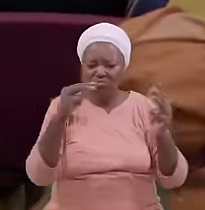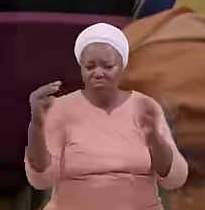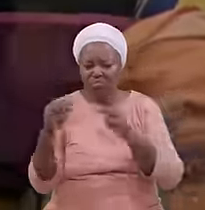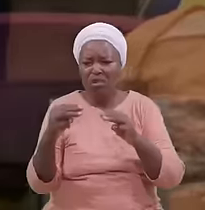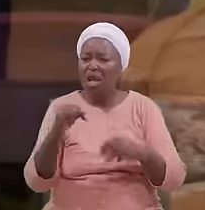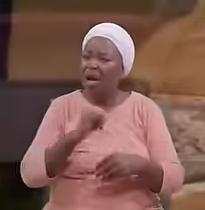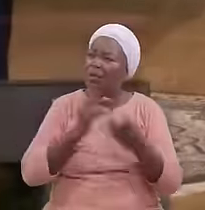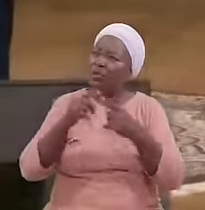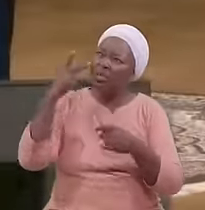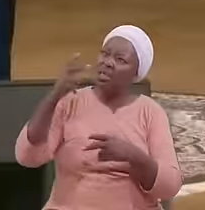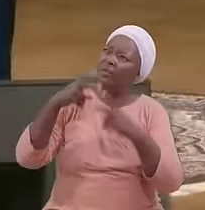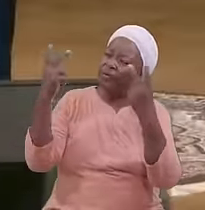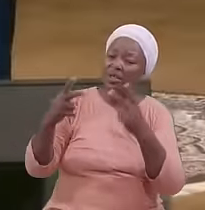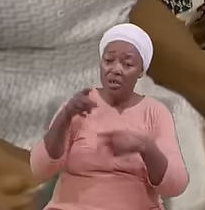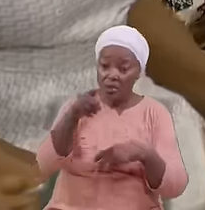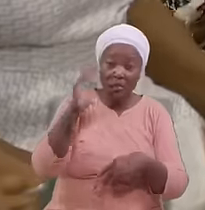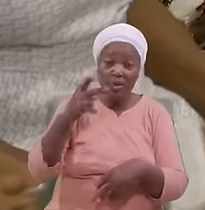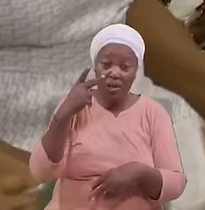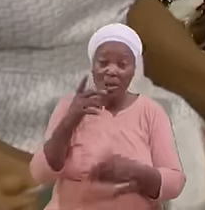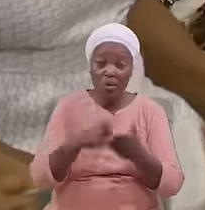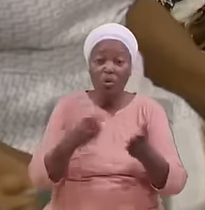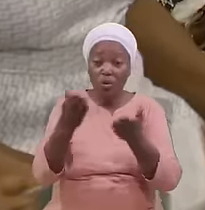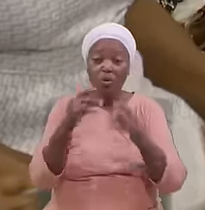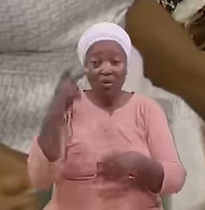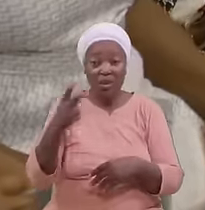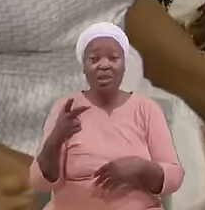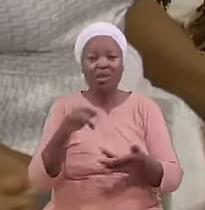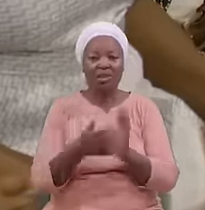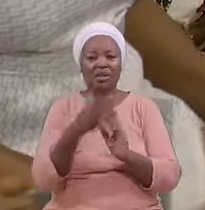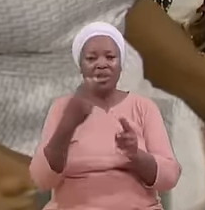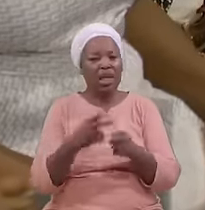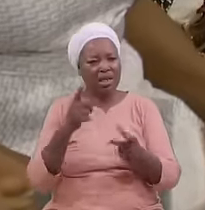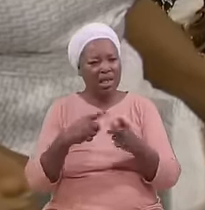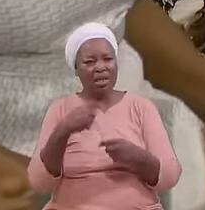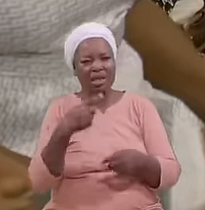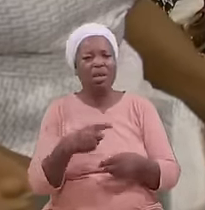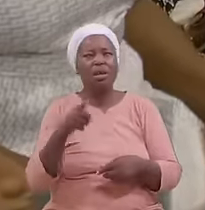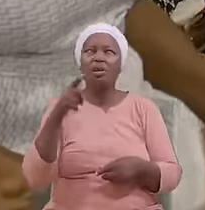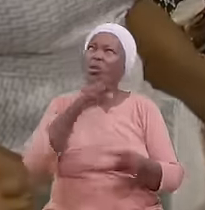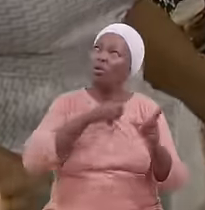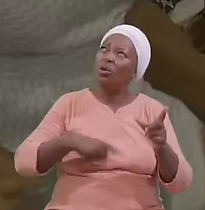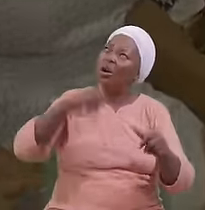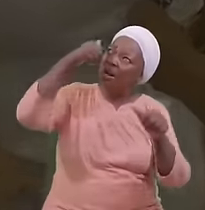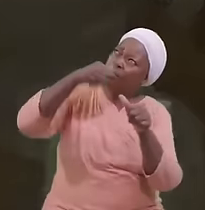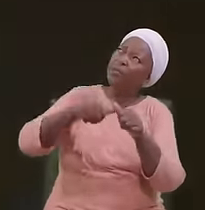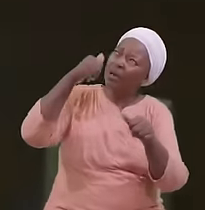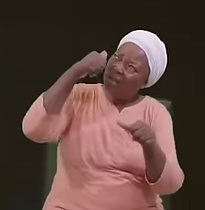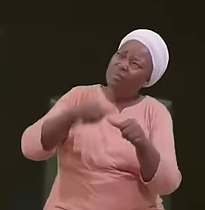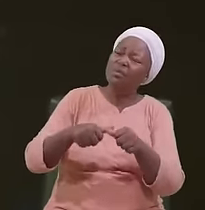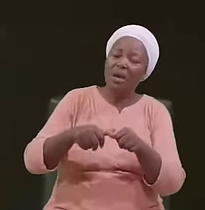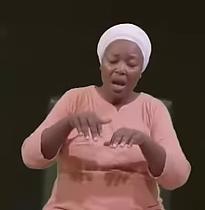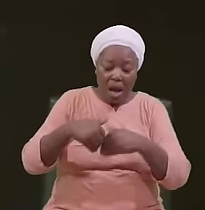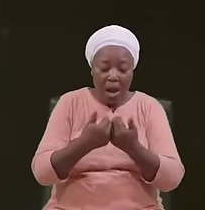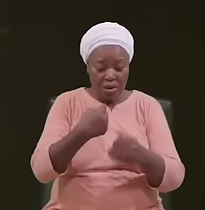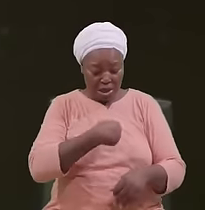will see what you are looking for. And so he said, Lord, remember how I